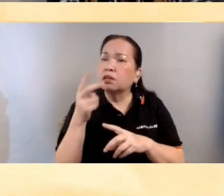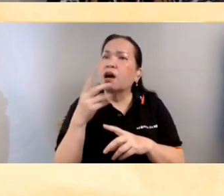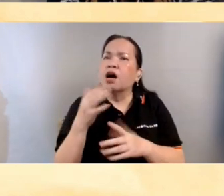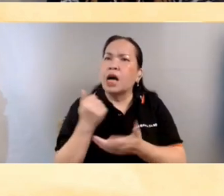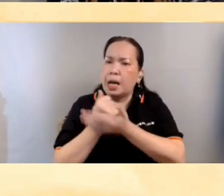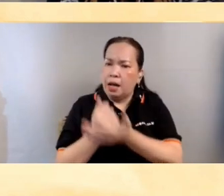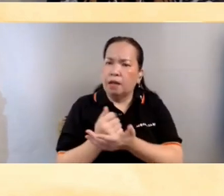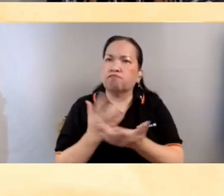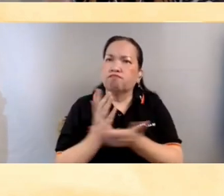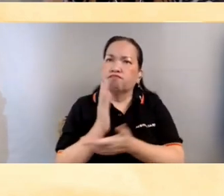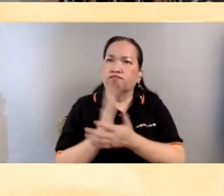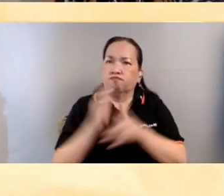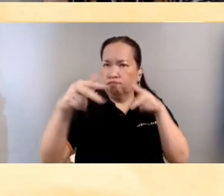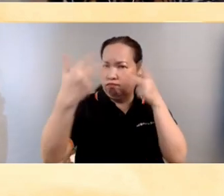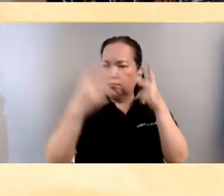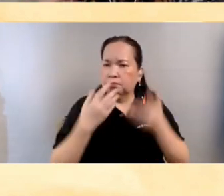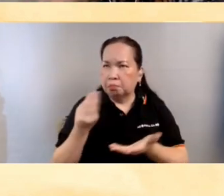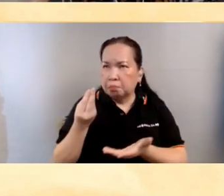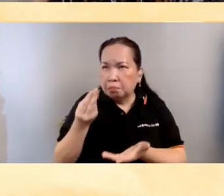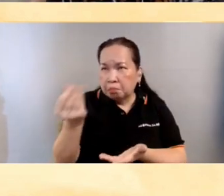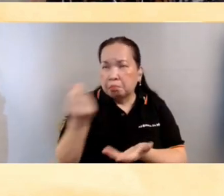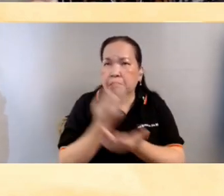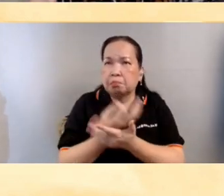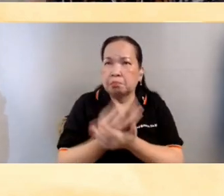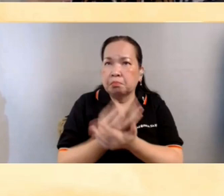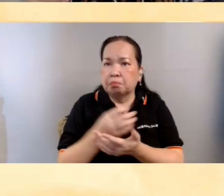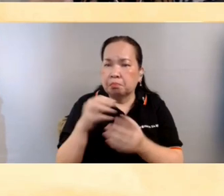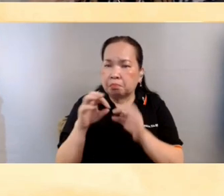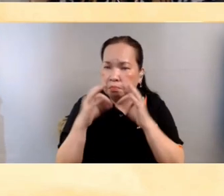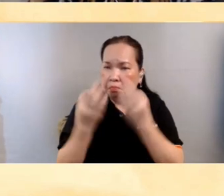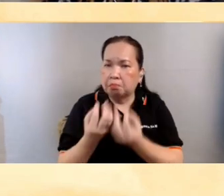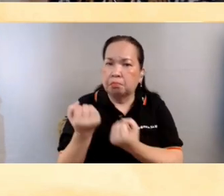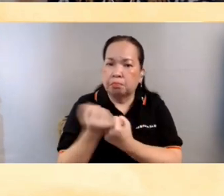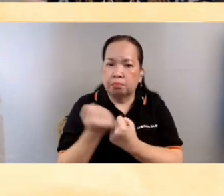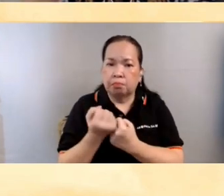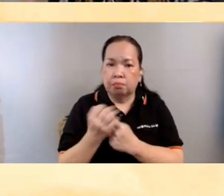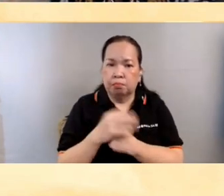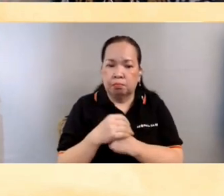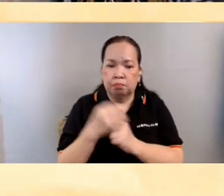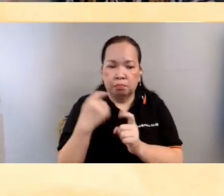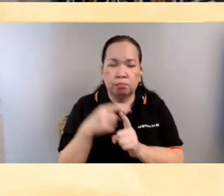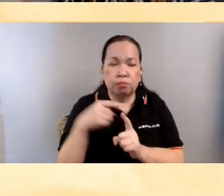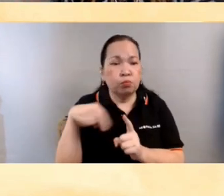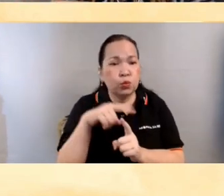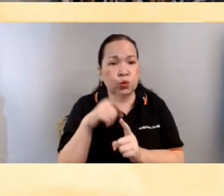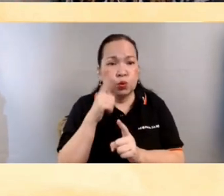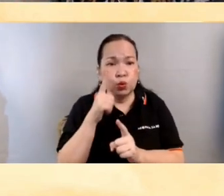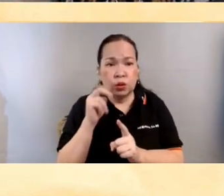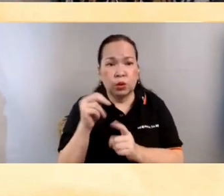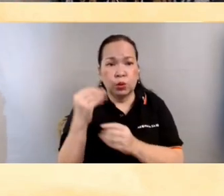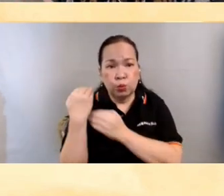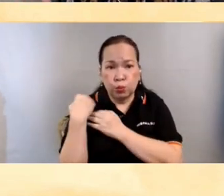I mentioned it. And then there's in the Filipino culture, there's that sense of obligation for the family,